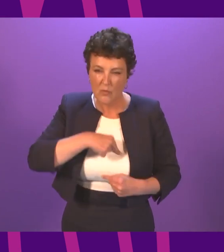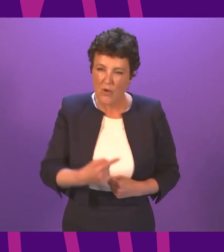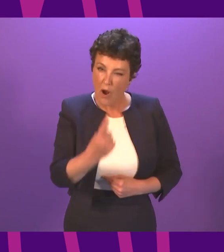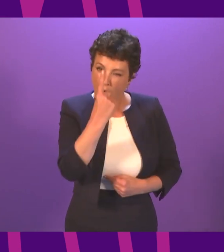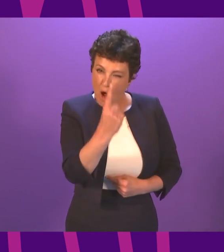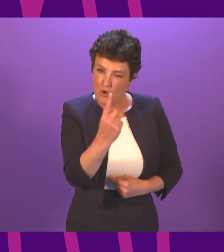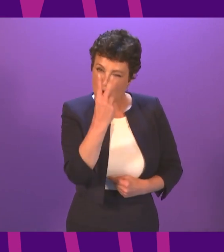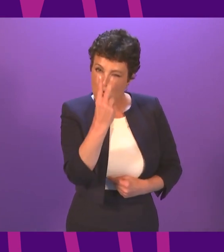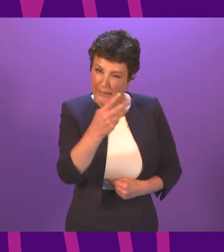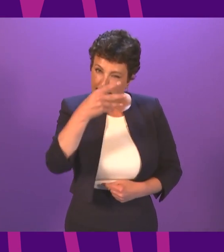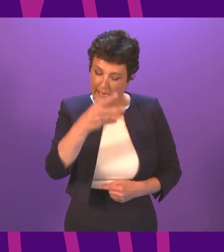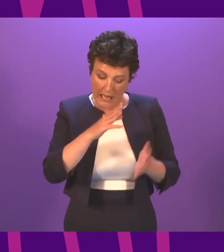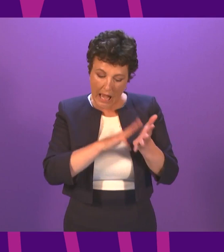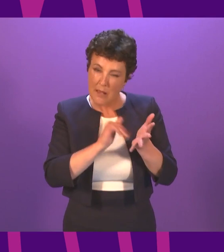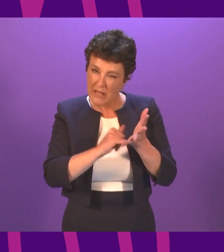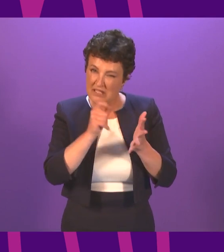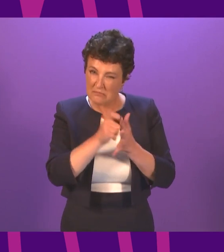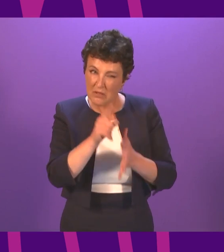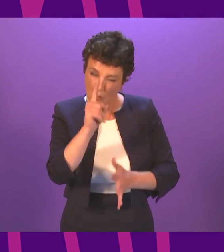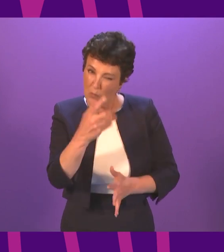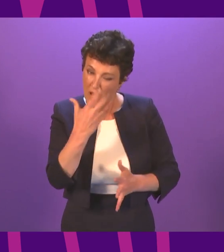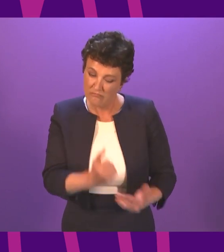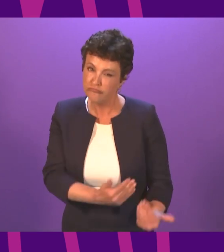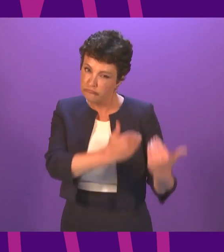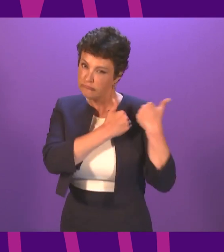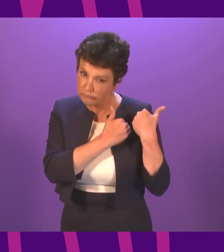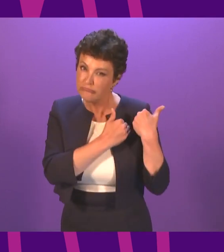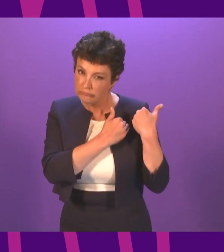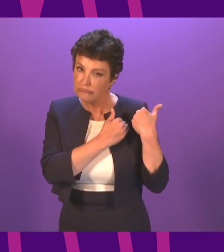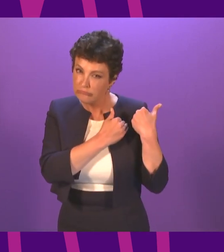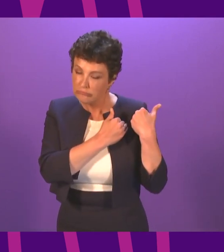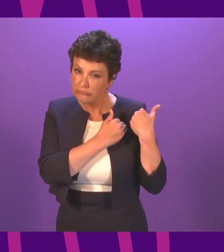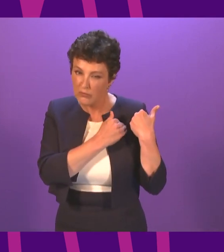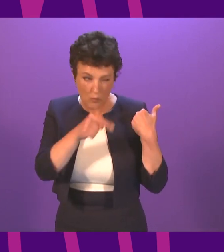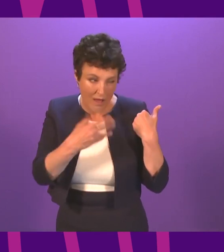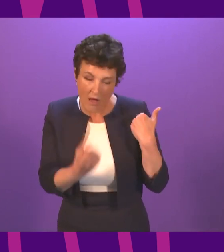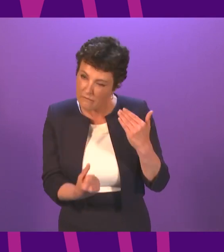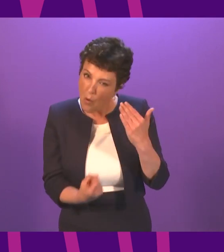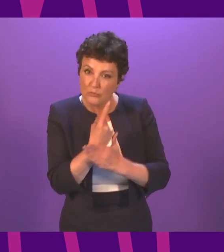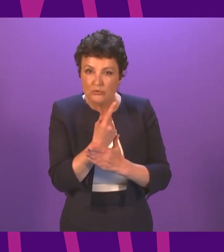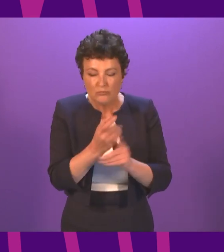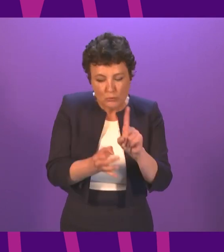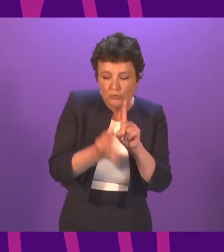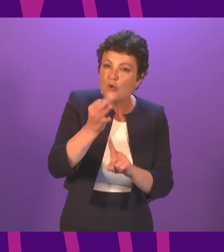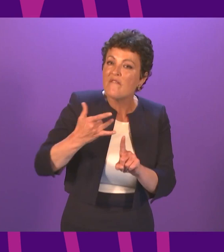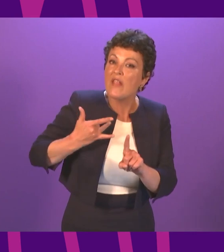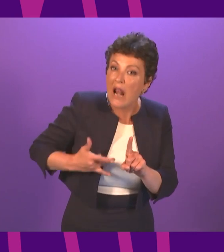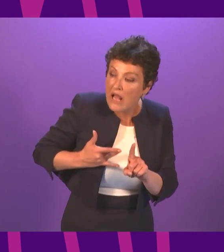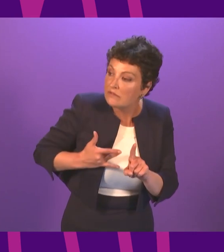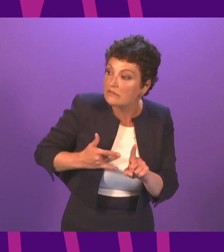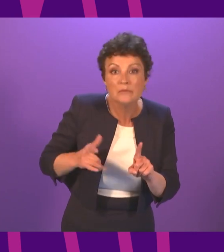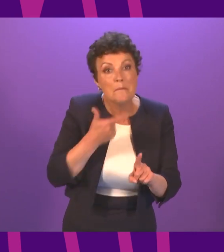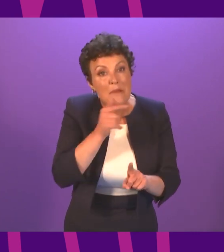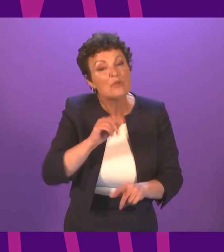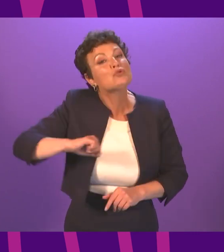such a privileged position, we have an opportunity to improve the lives of people that we represent. So while